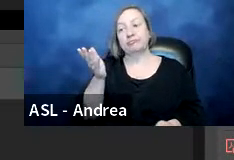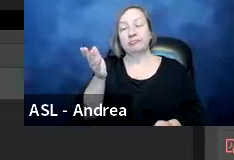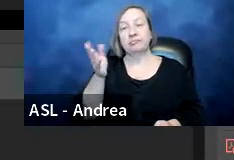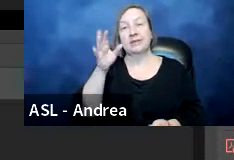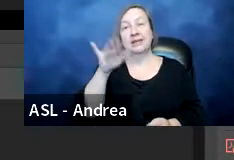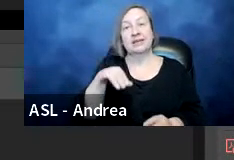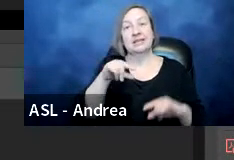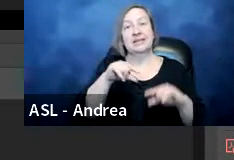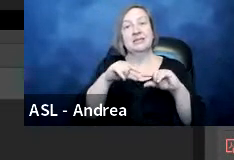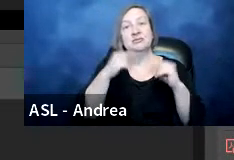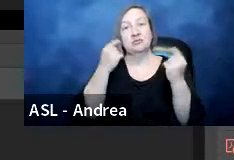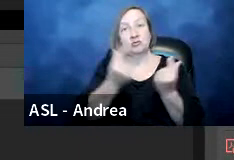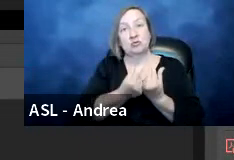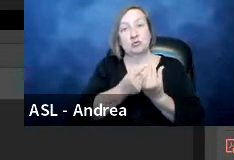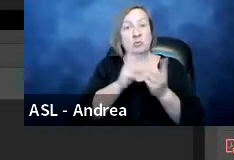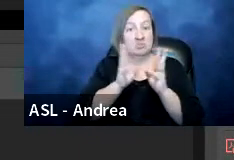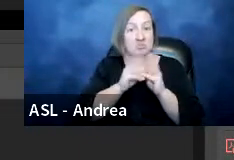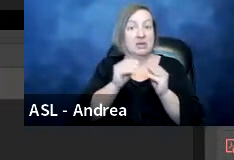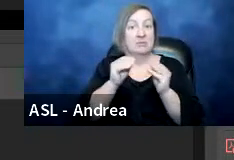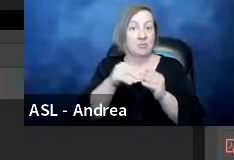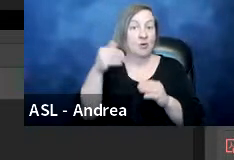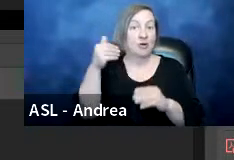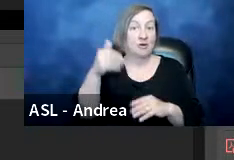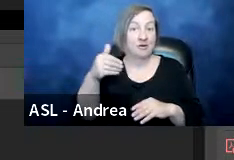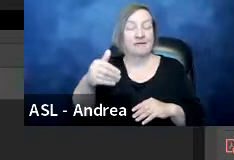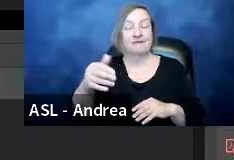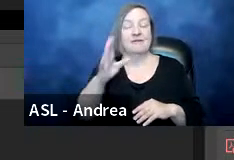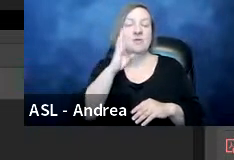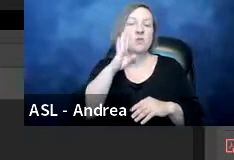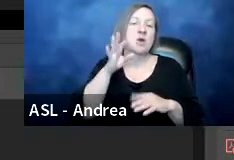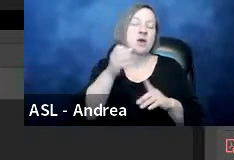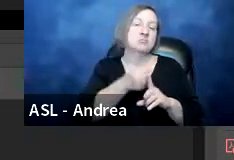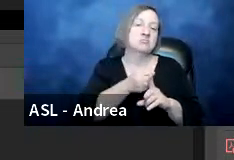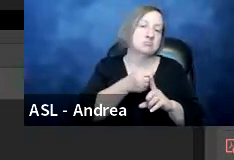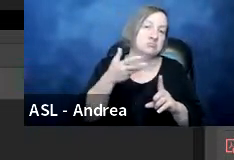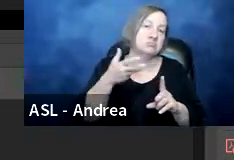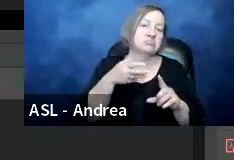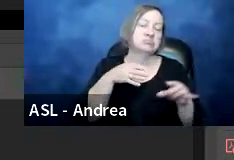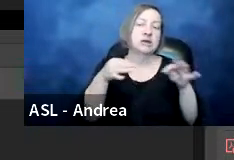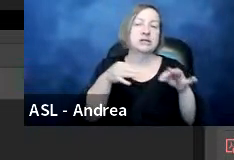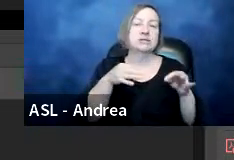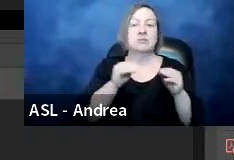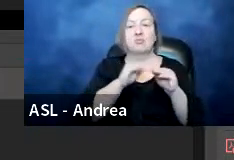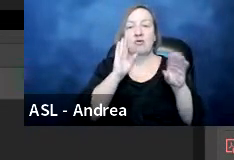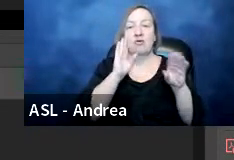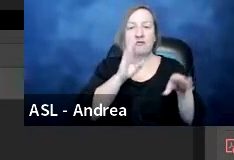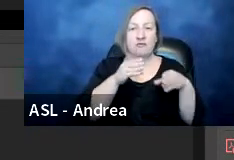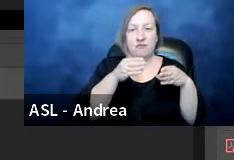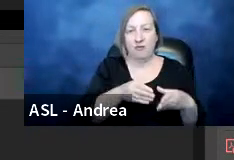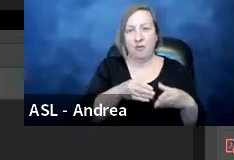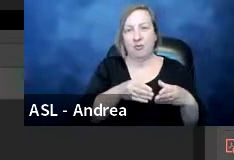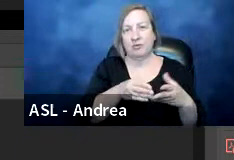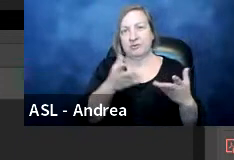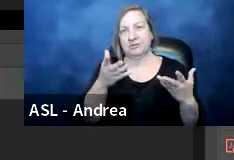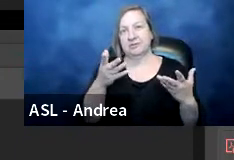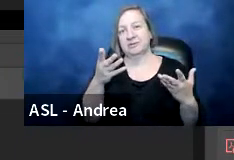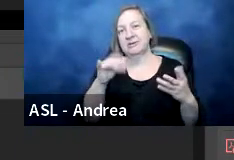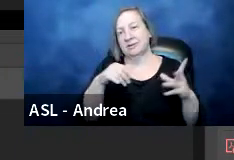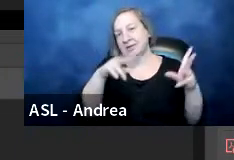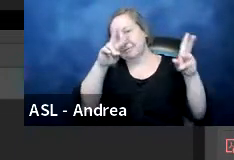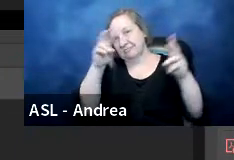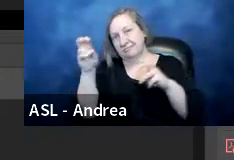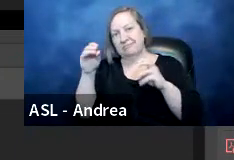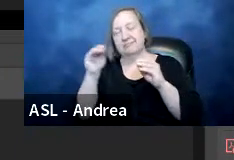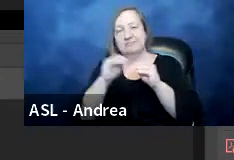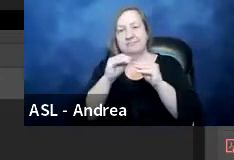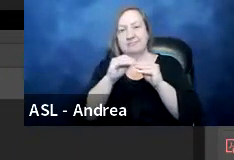group meets more, we will dive into a little bit more focused areas as the topics take us that area. For instance, if we talk